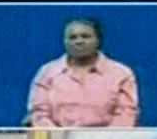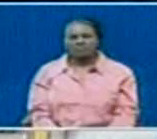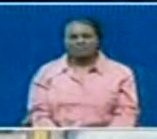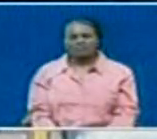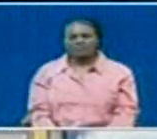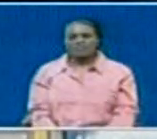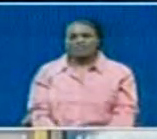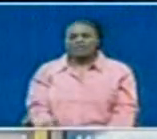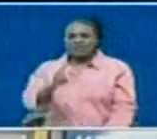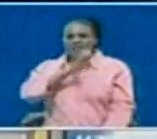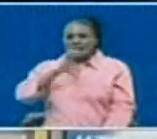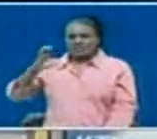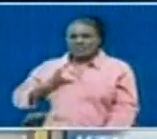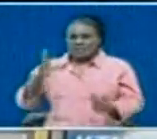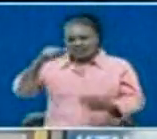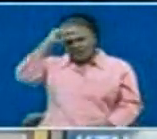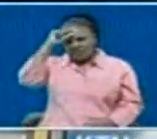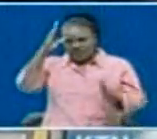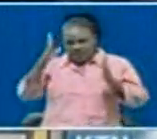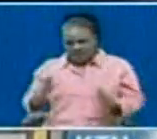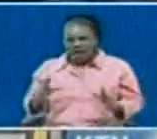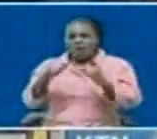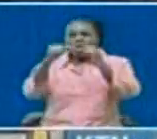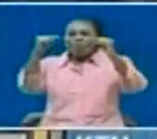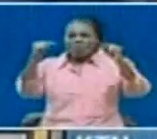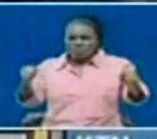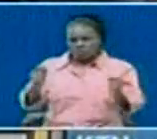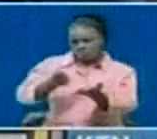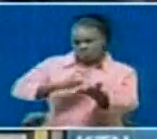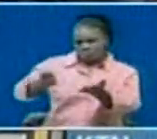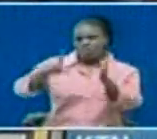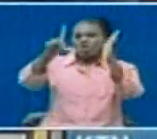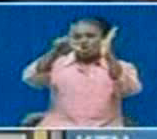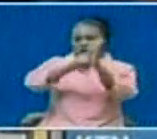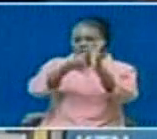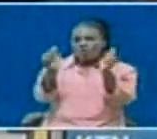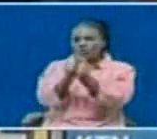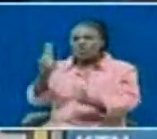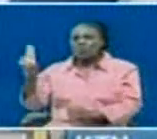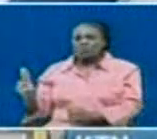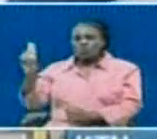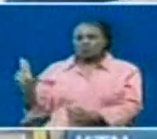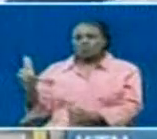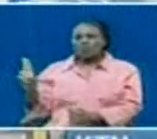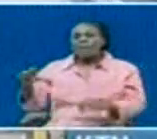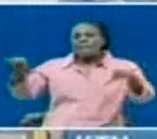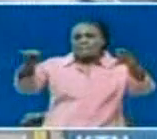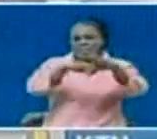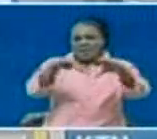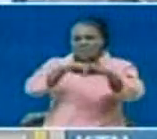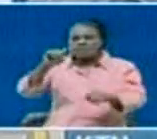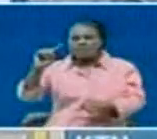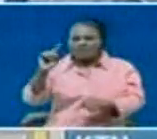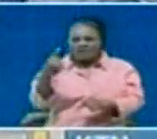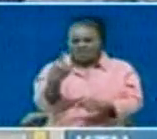The Council of Governors is up in arms over an act just signed into law by President Uhuru Kenyatta. Members' first stop